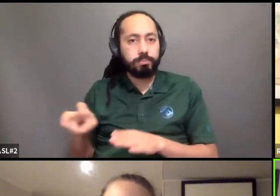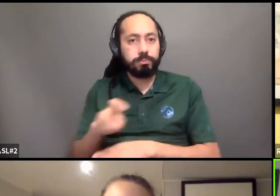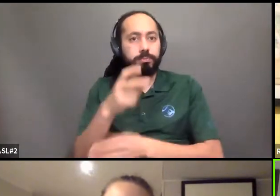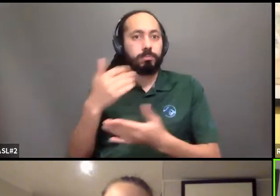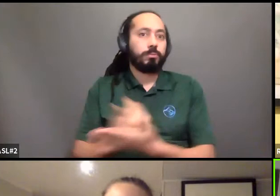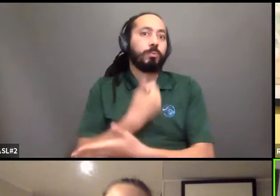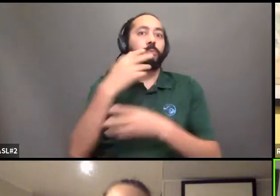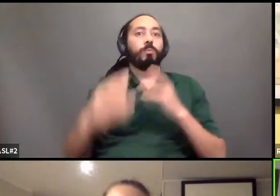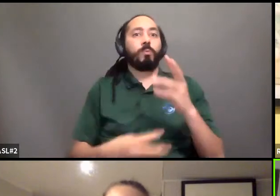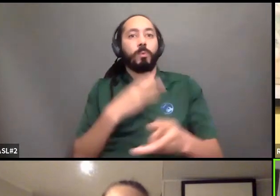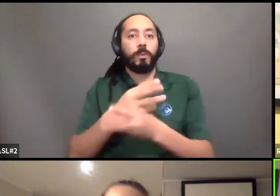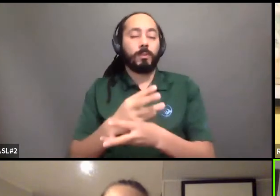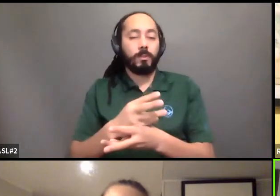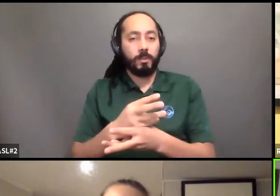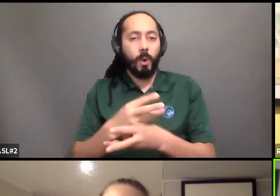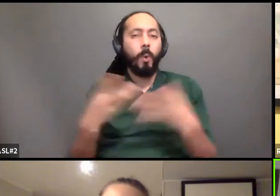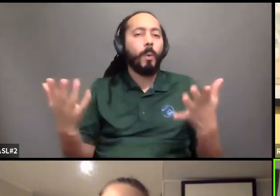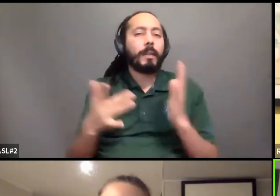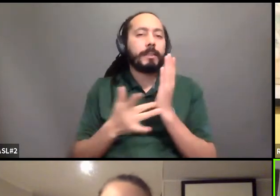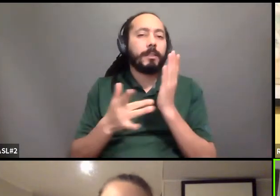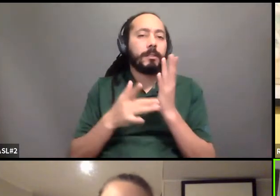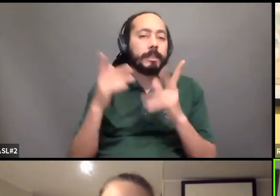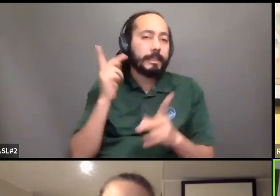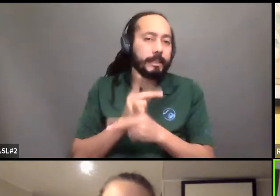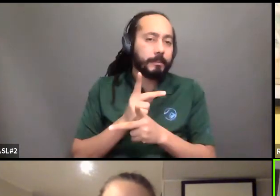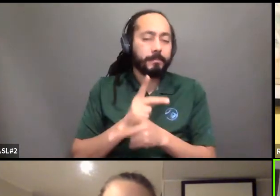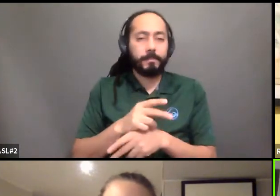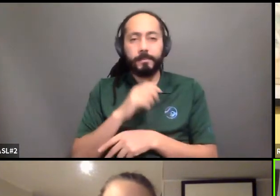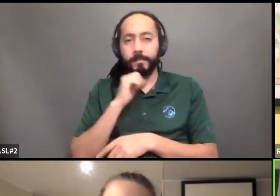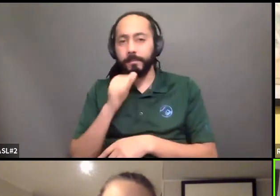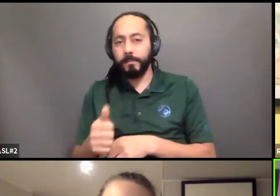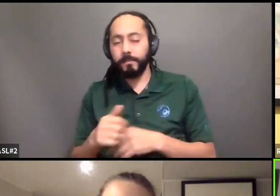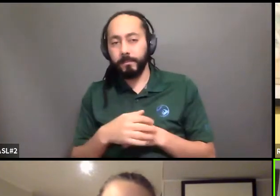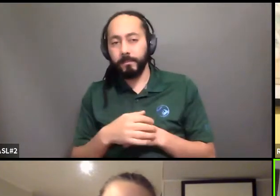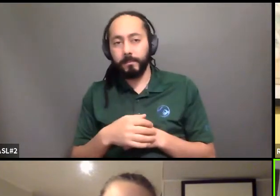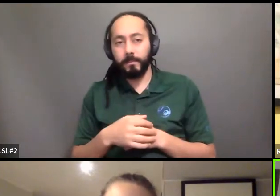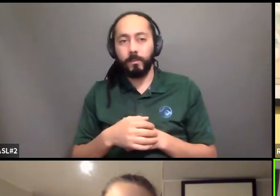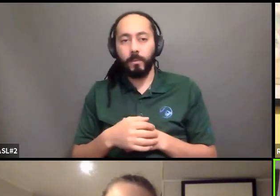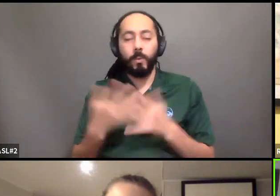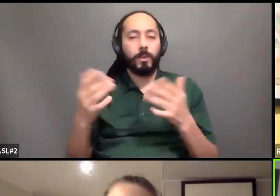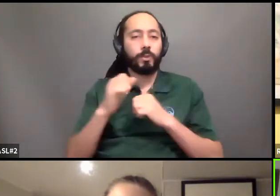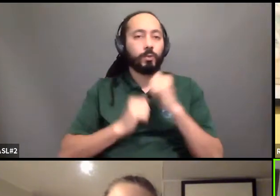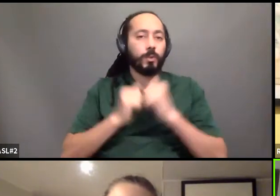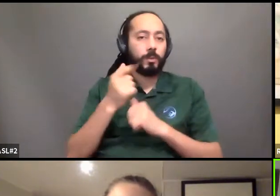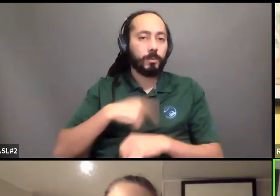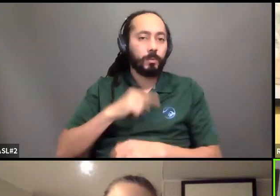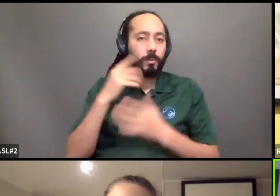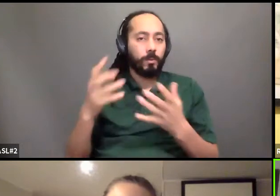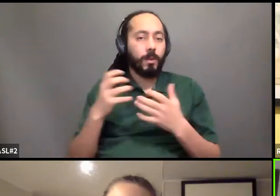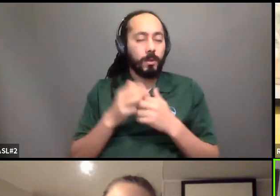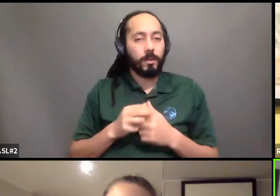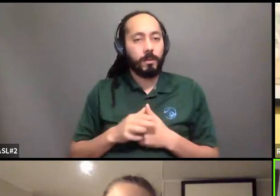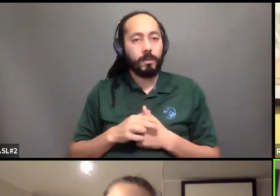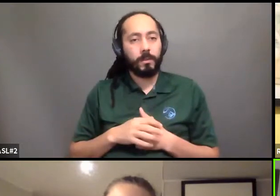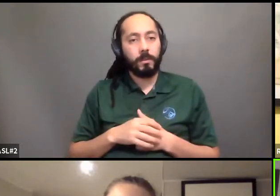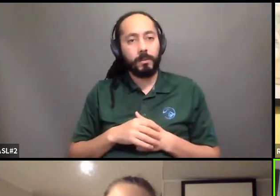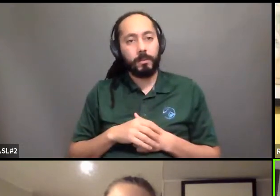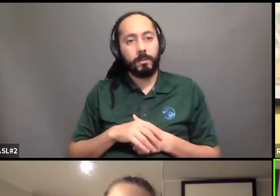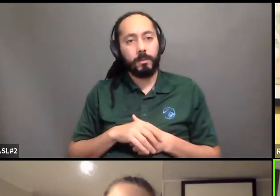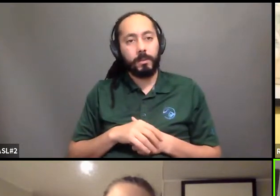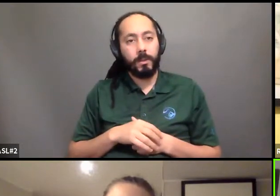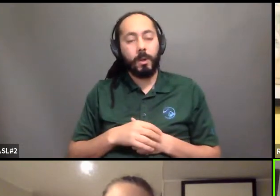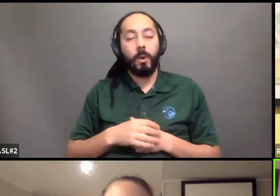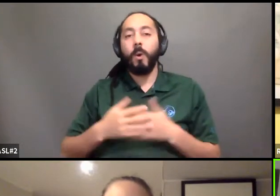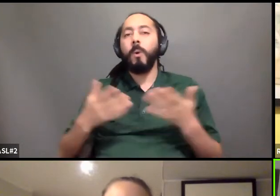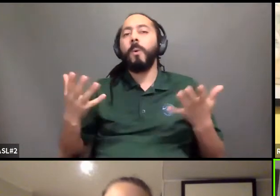what technology we want, what, you know, what infrastructure do we want? What will help